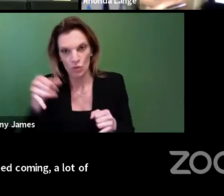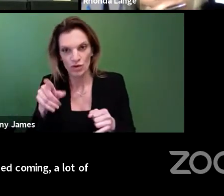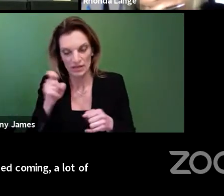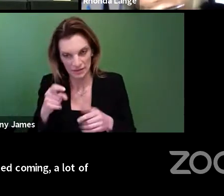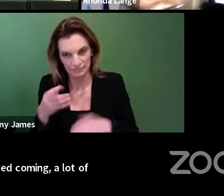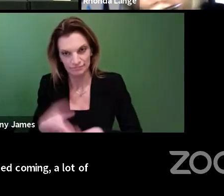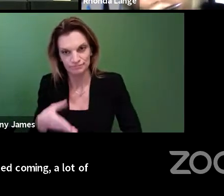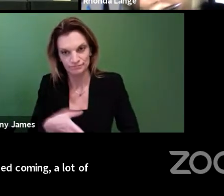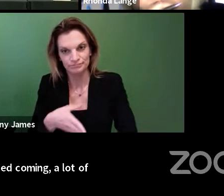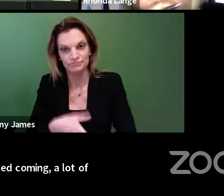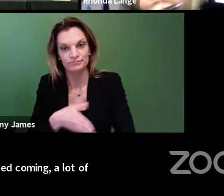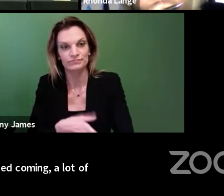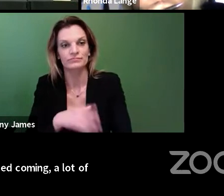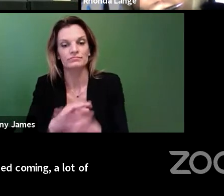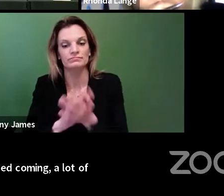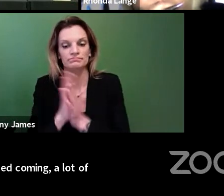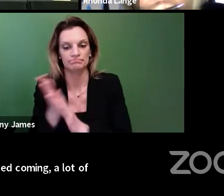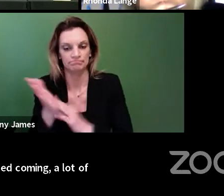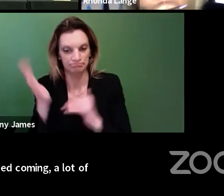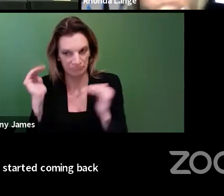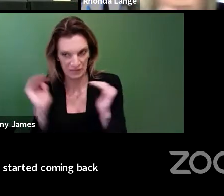started coming back equally.